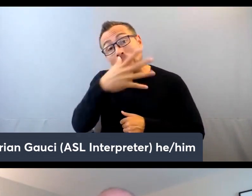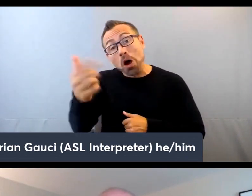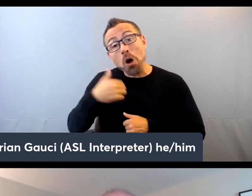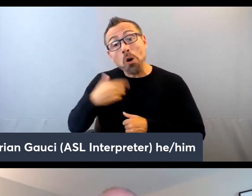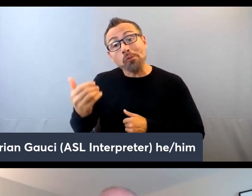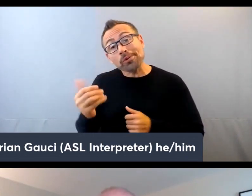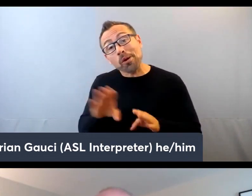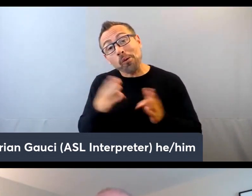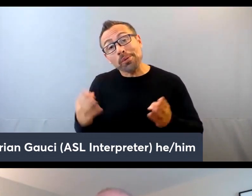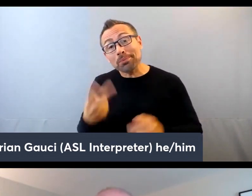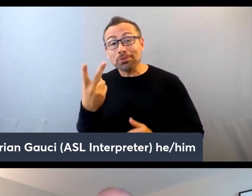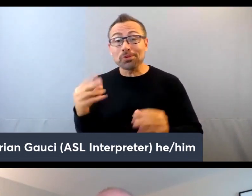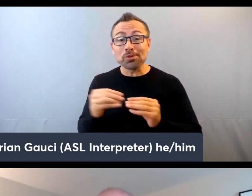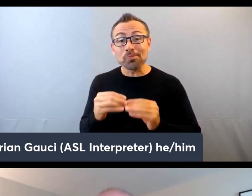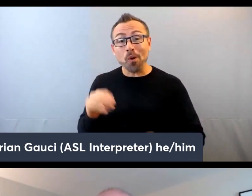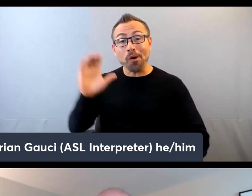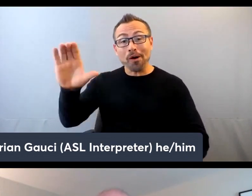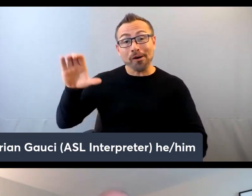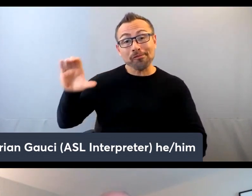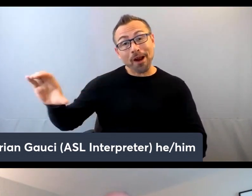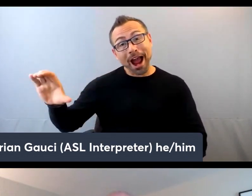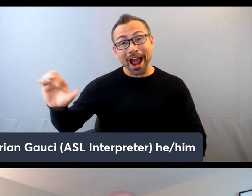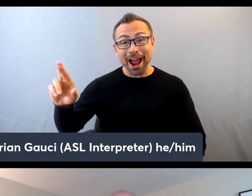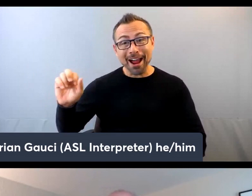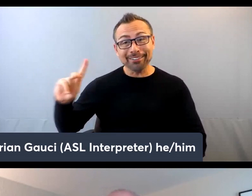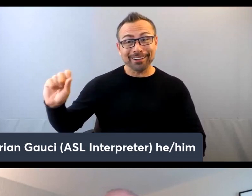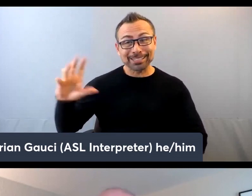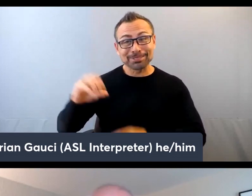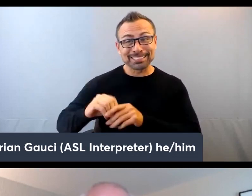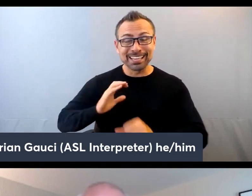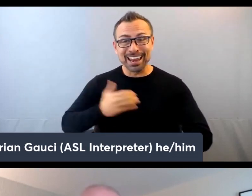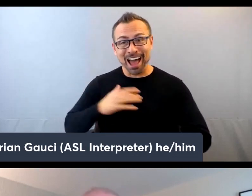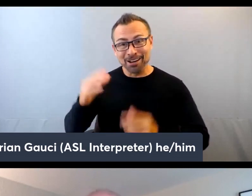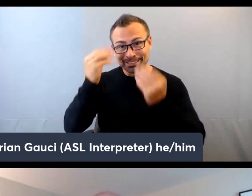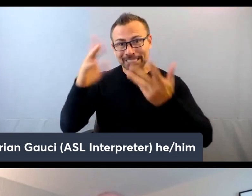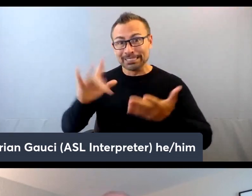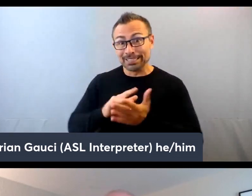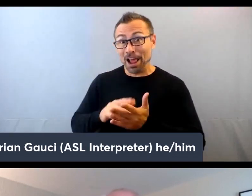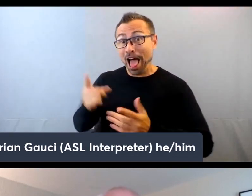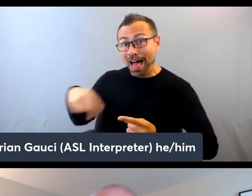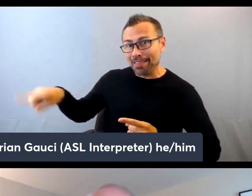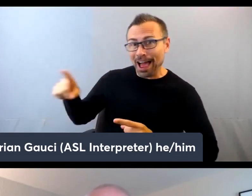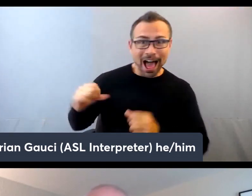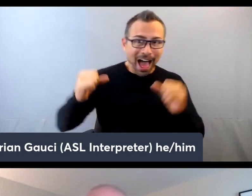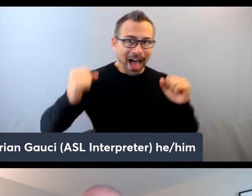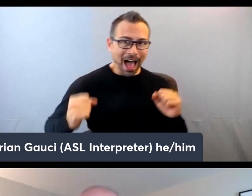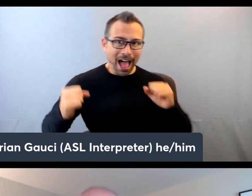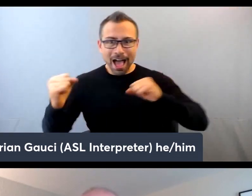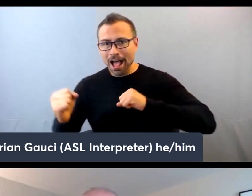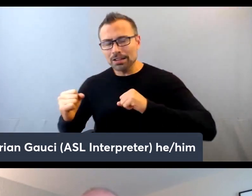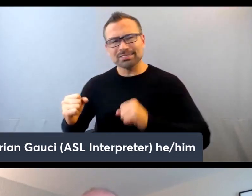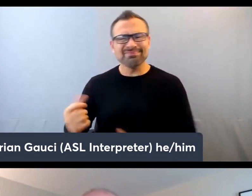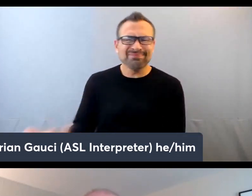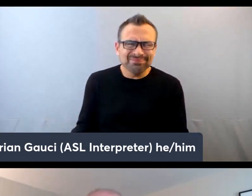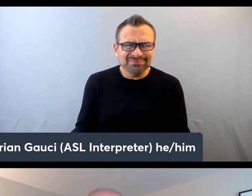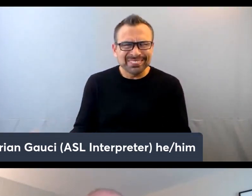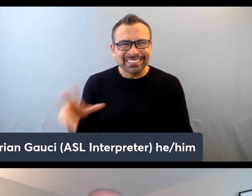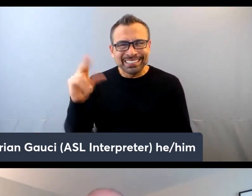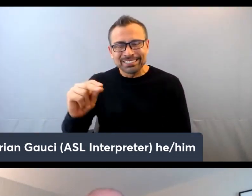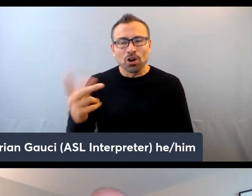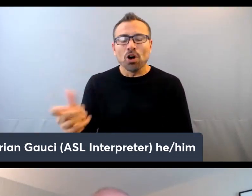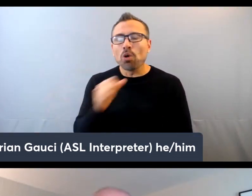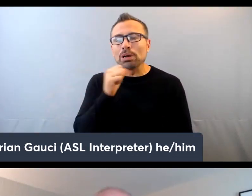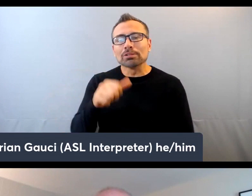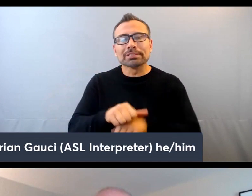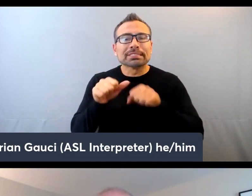centers," right? You're not going to, right? Here's my iOS notification that says, we freed up rack space,